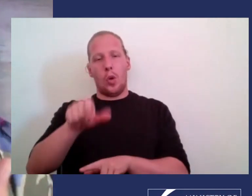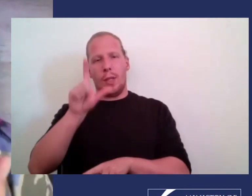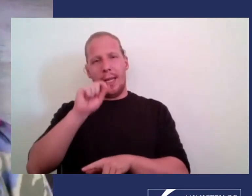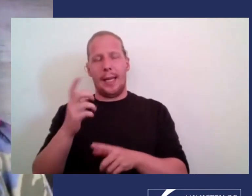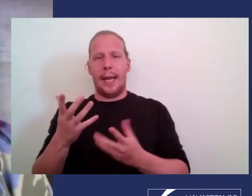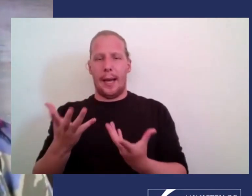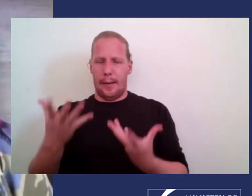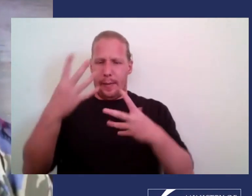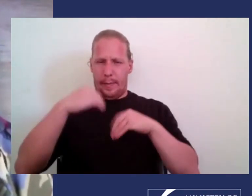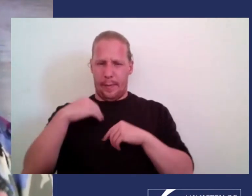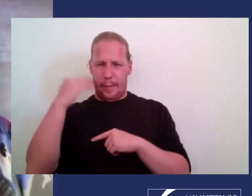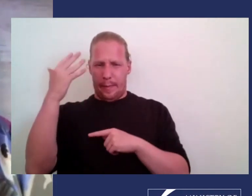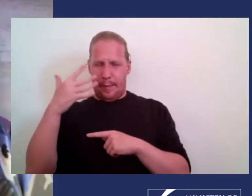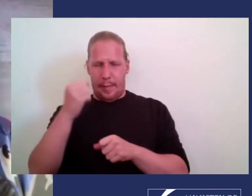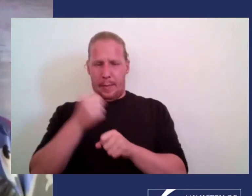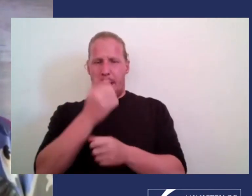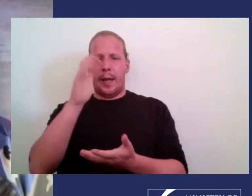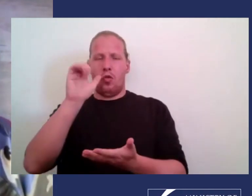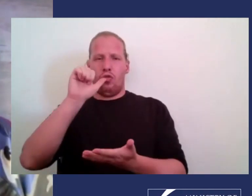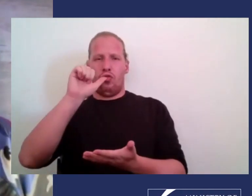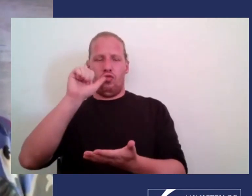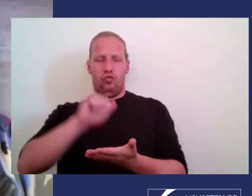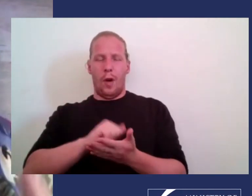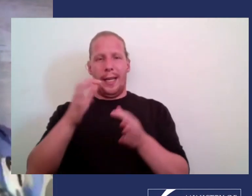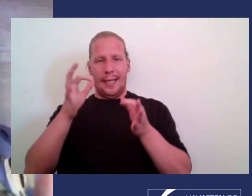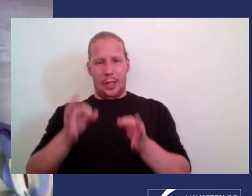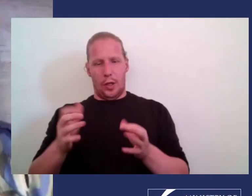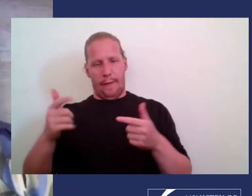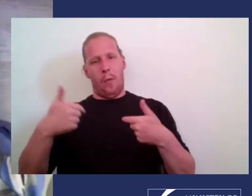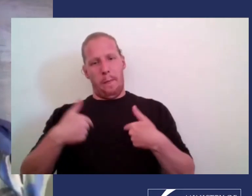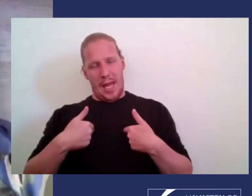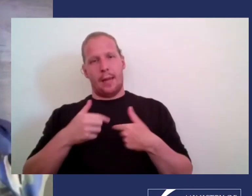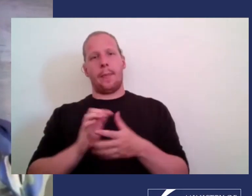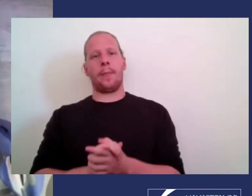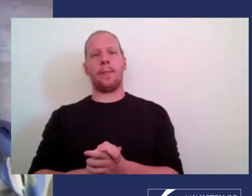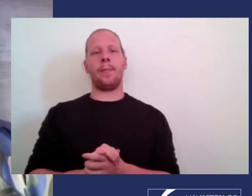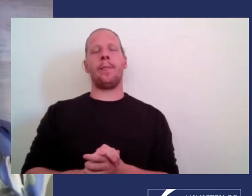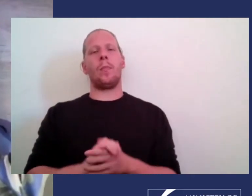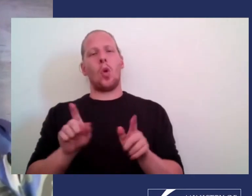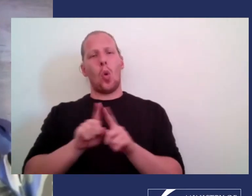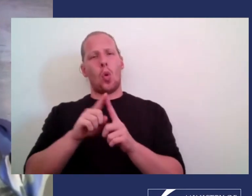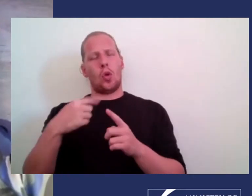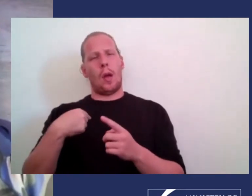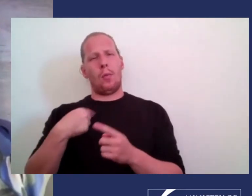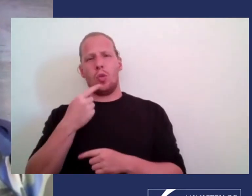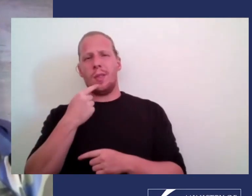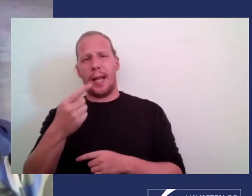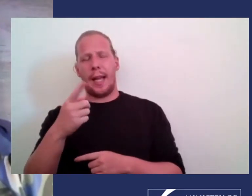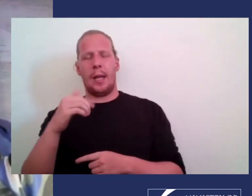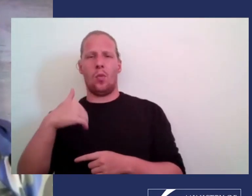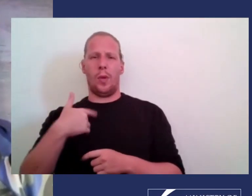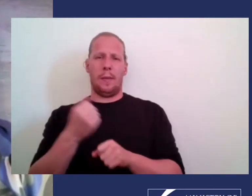the right decision for them is another factor. I also want to mention that we need to make sure that we